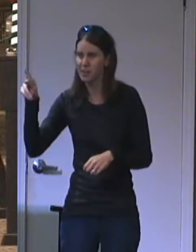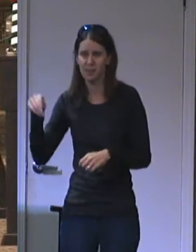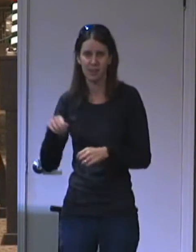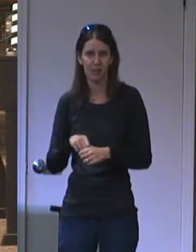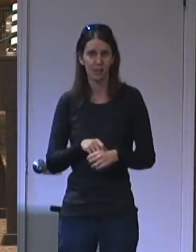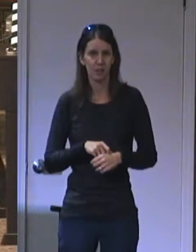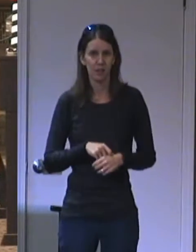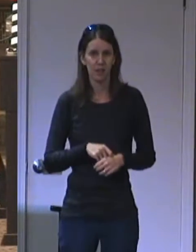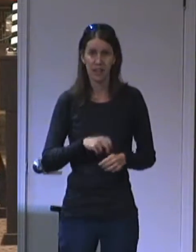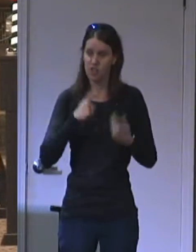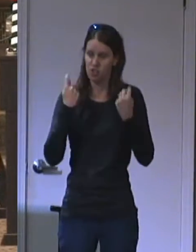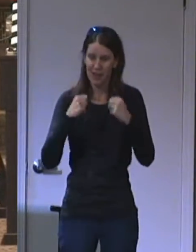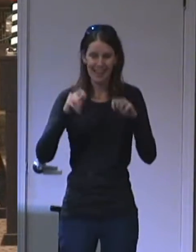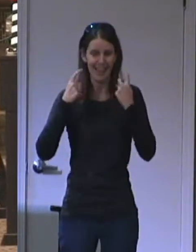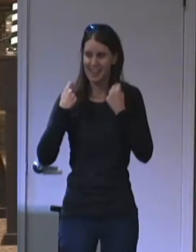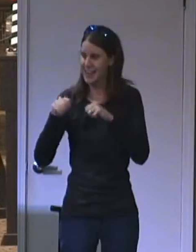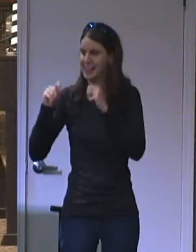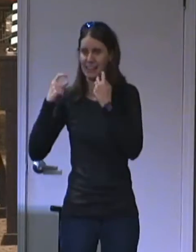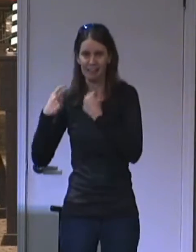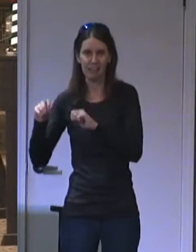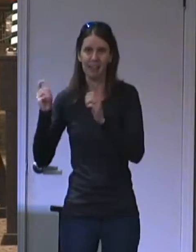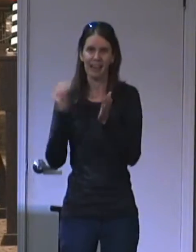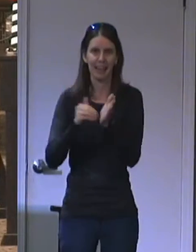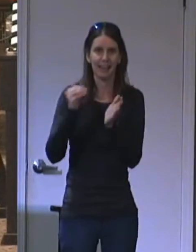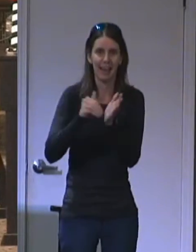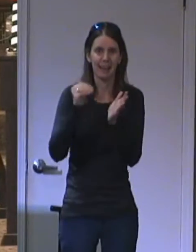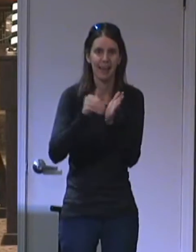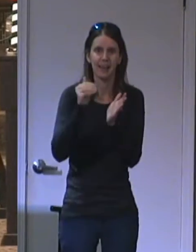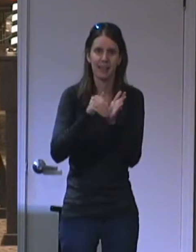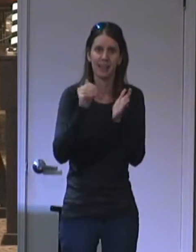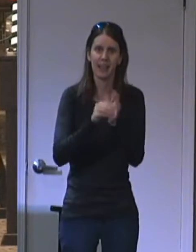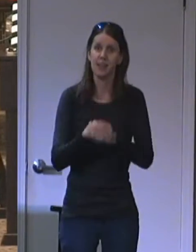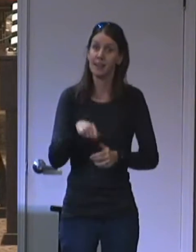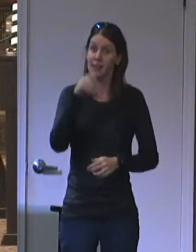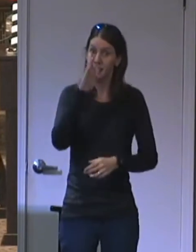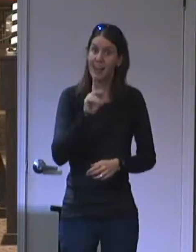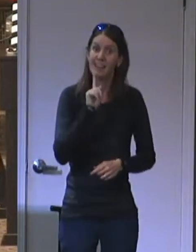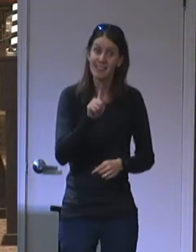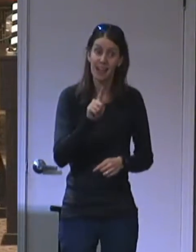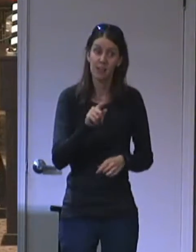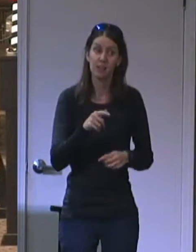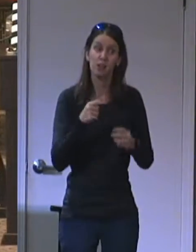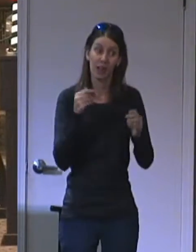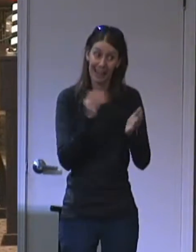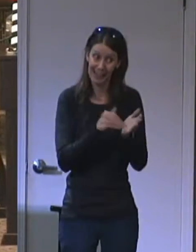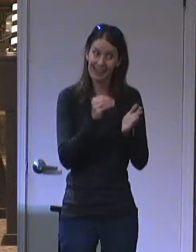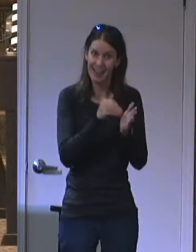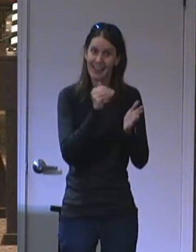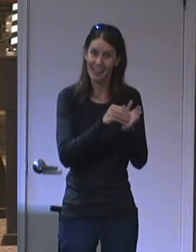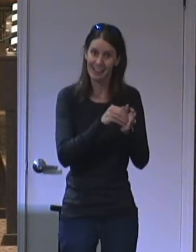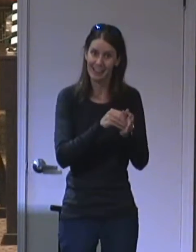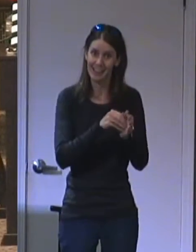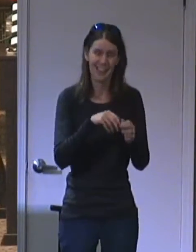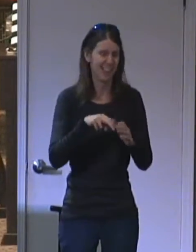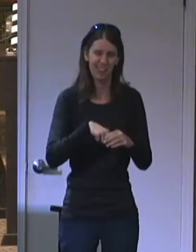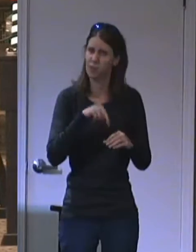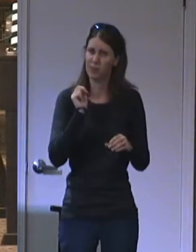his feet when he was rejected and Jesus was rejected and move on to the next one because that's what God wanted him to do, and not give up.